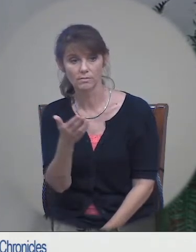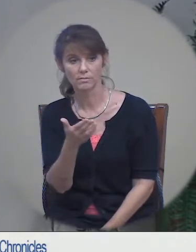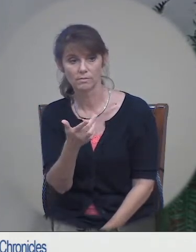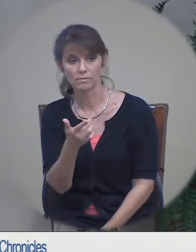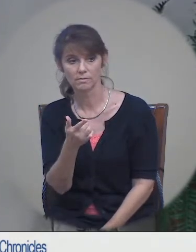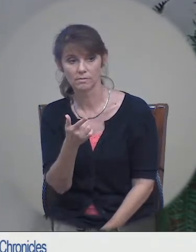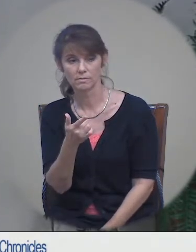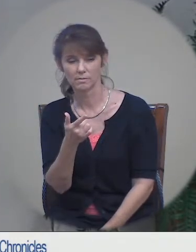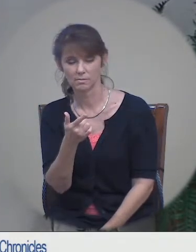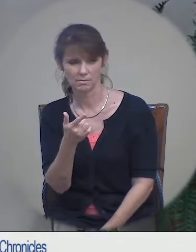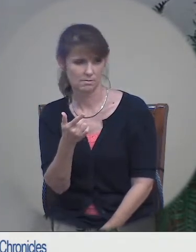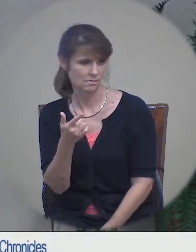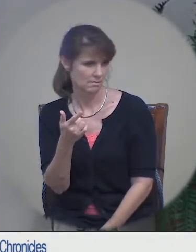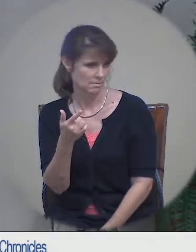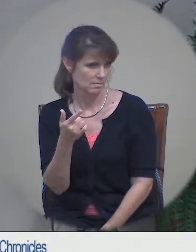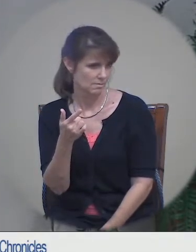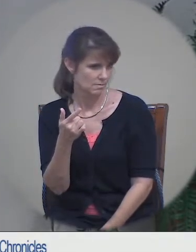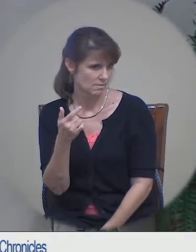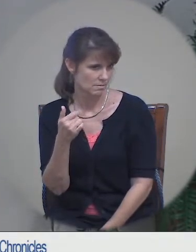Boyd?